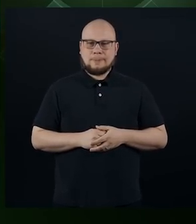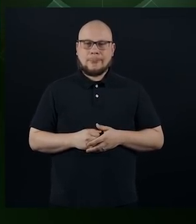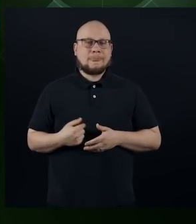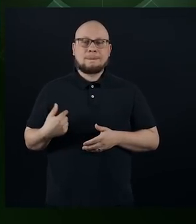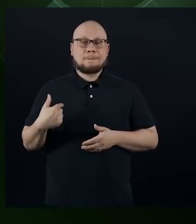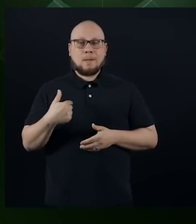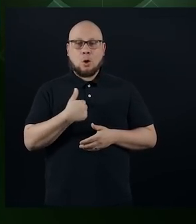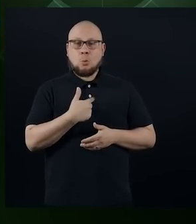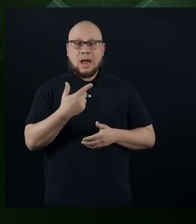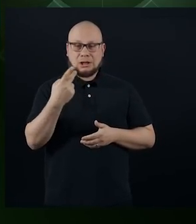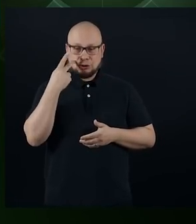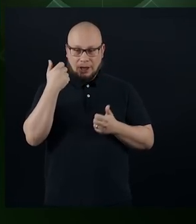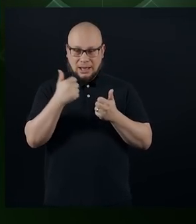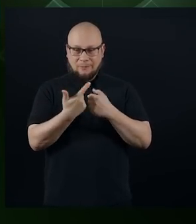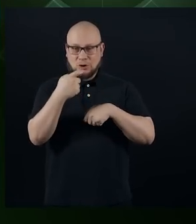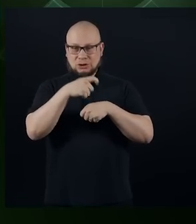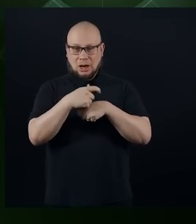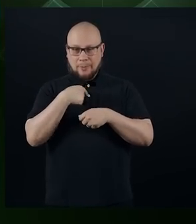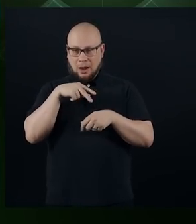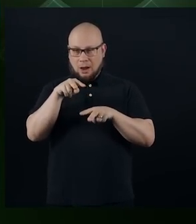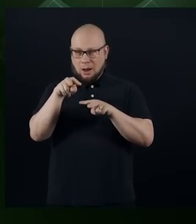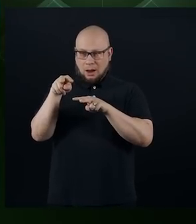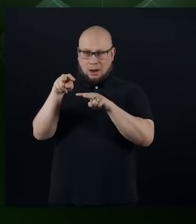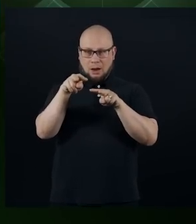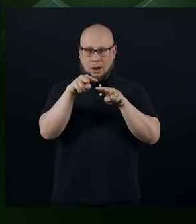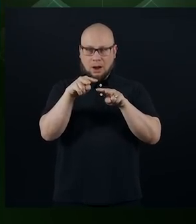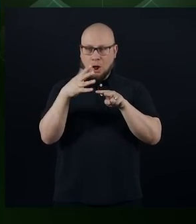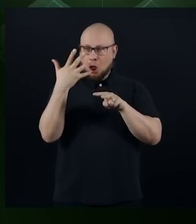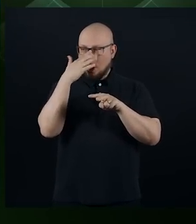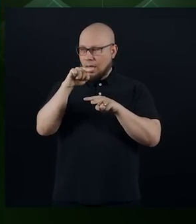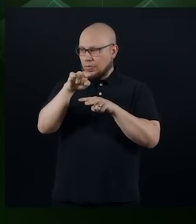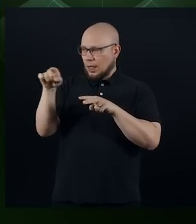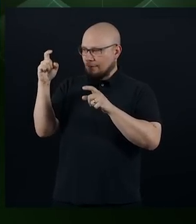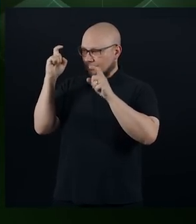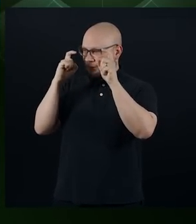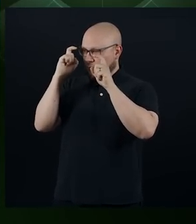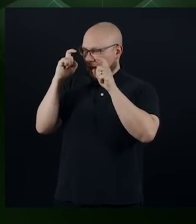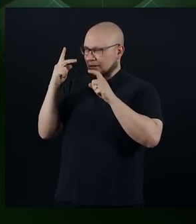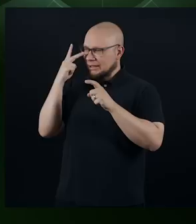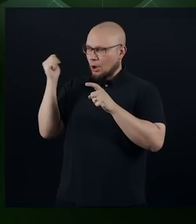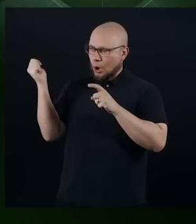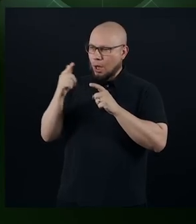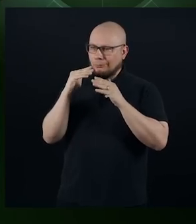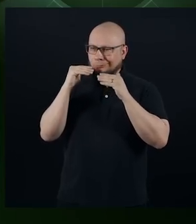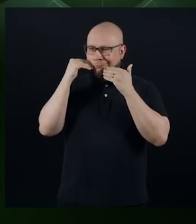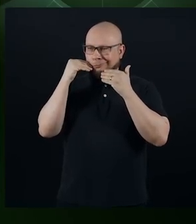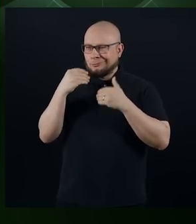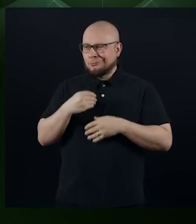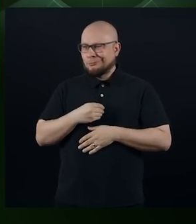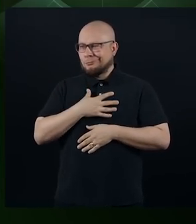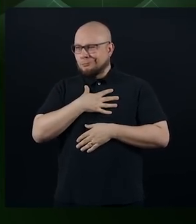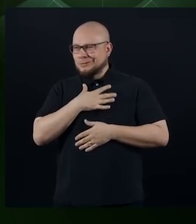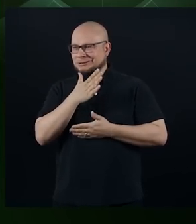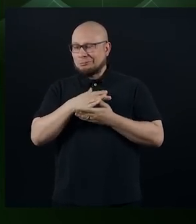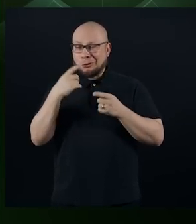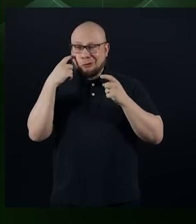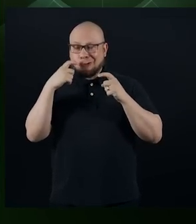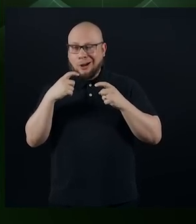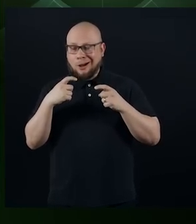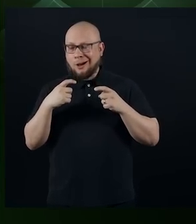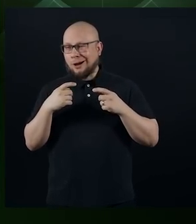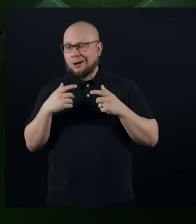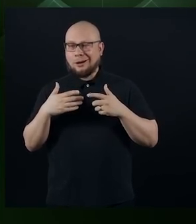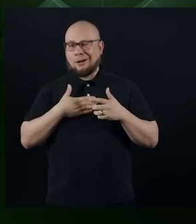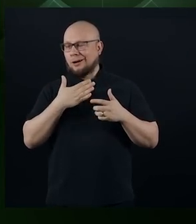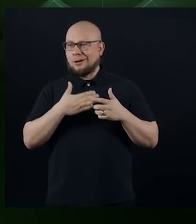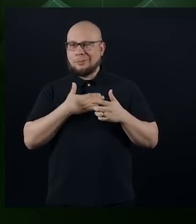taking people through, I was able to just sit back and watch people's faces, and watching their smiles light up, you know, watching literally tears in some people's